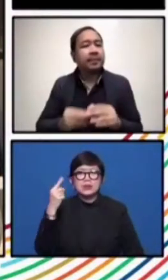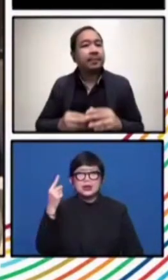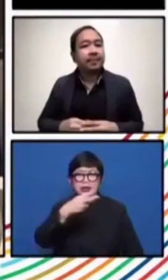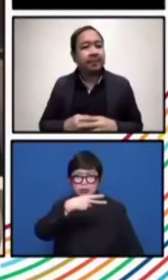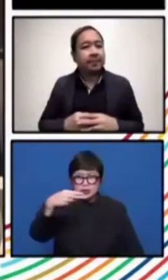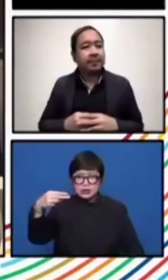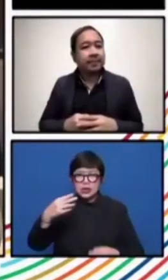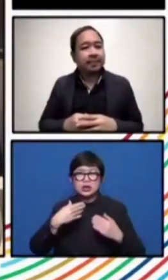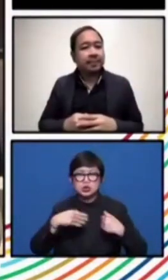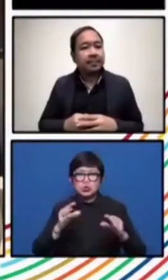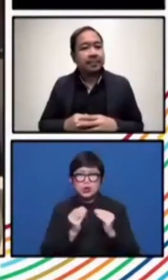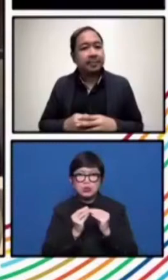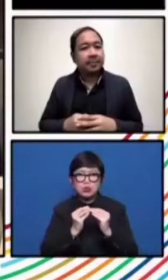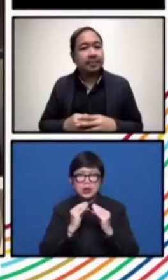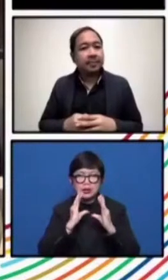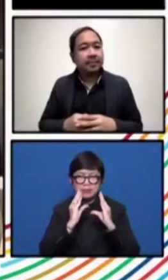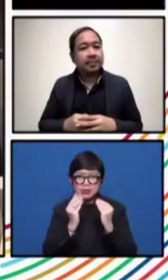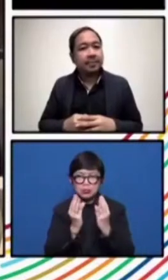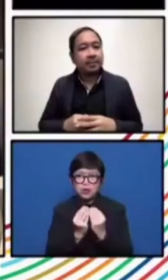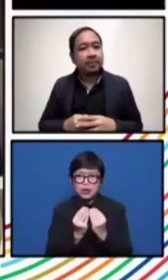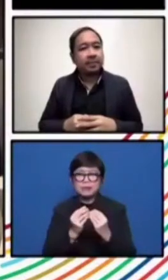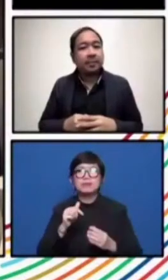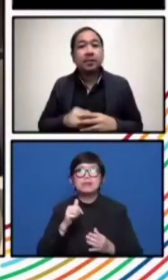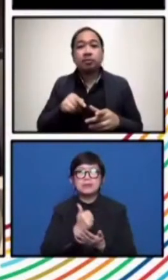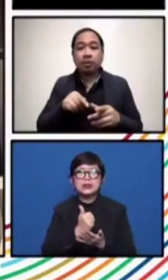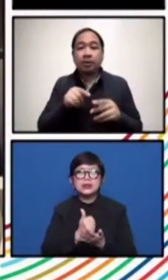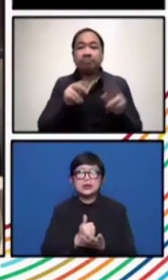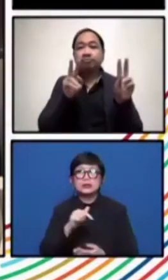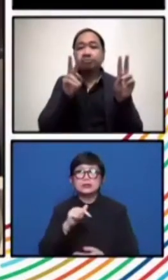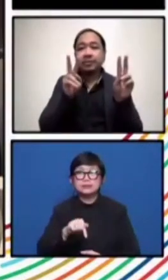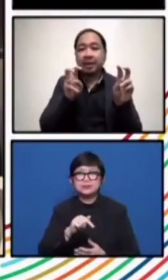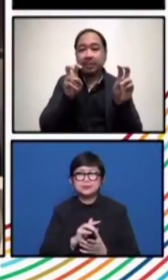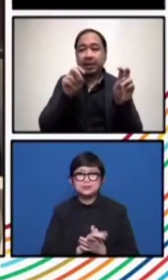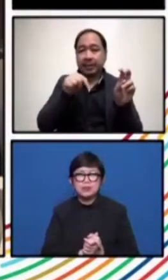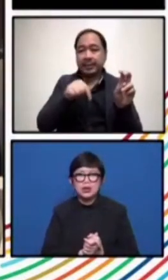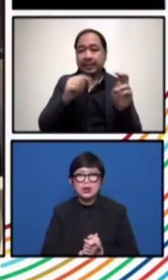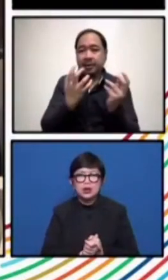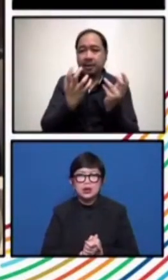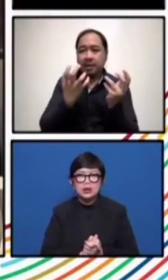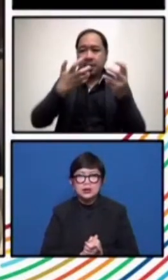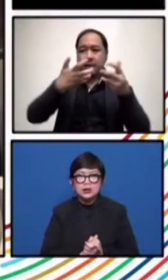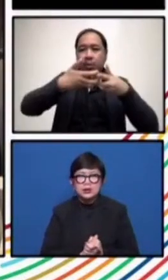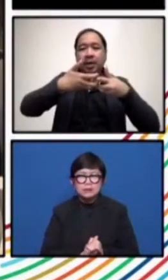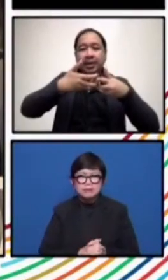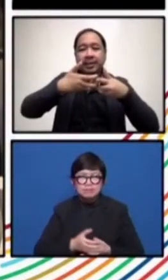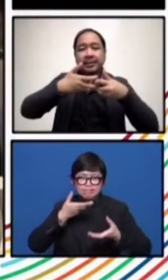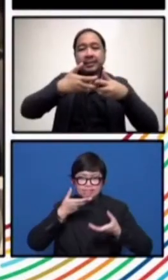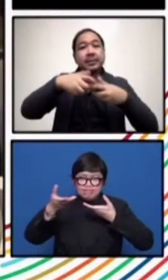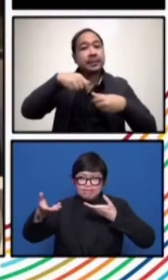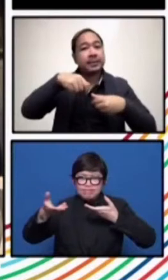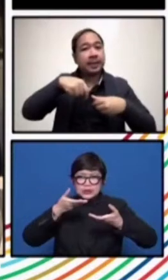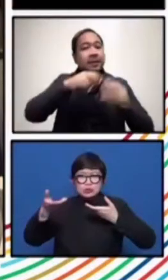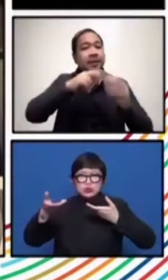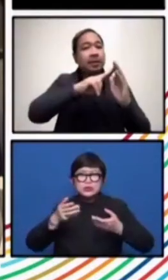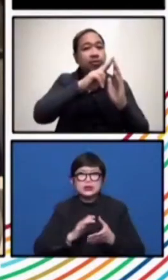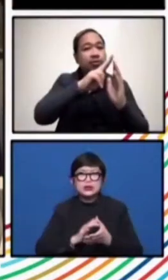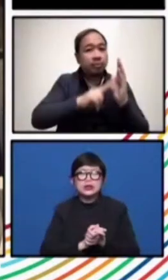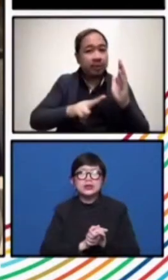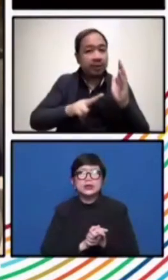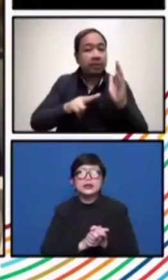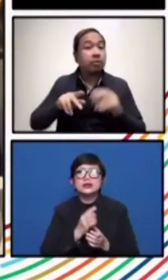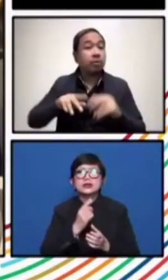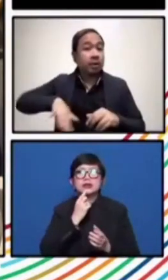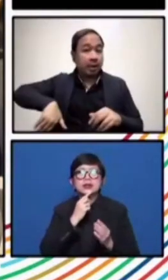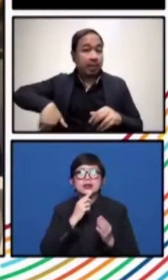we listen neglected in this topic crpd in harmonization Cambodia rectified